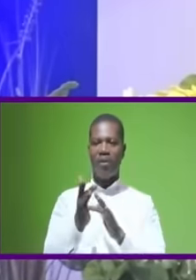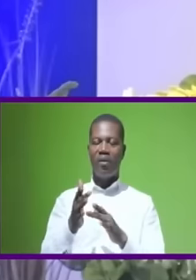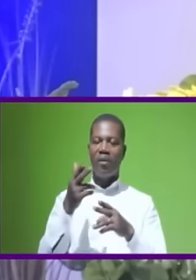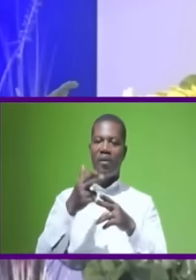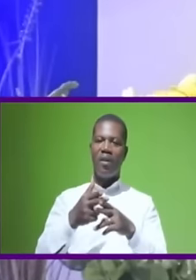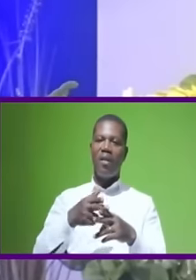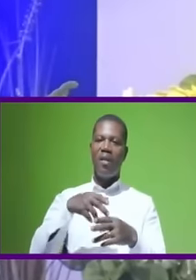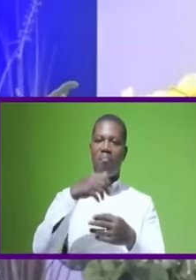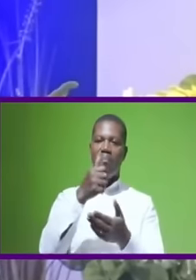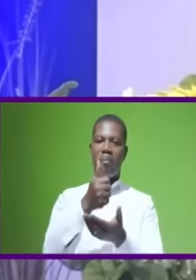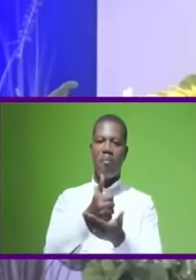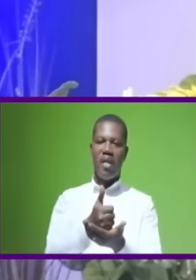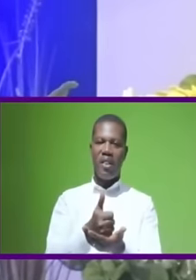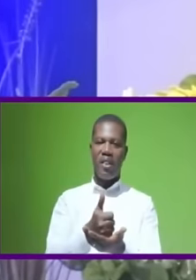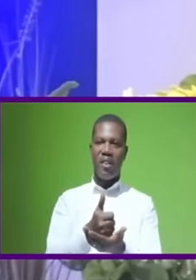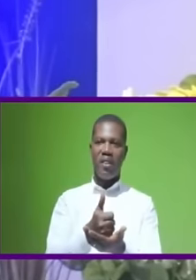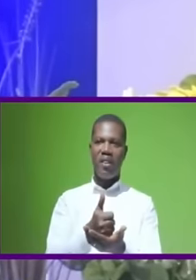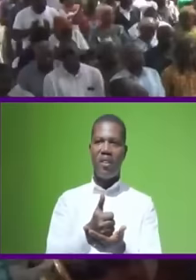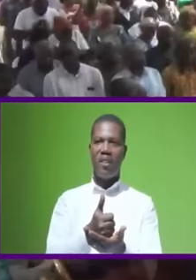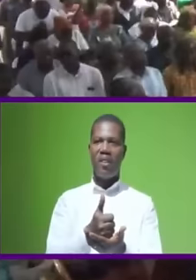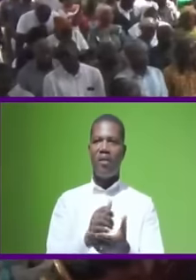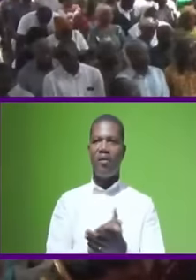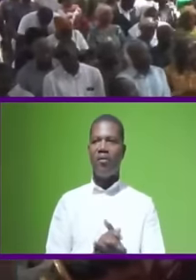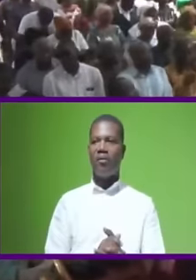monti. Amen.